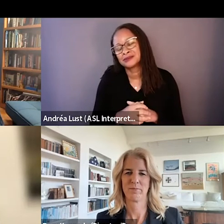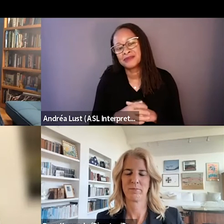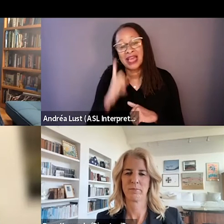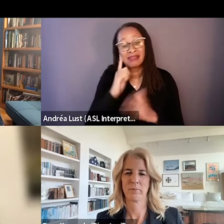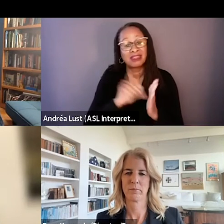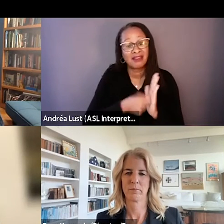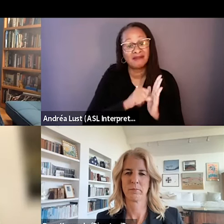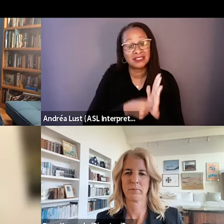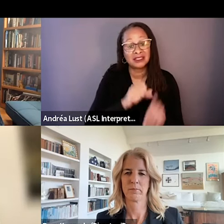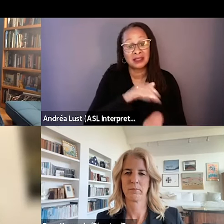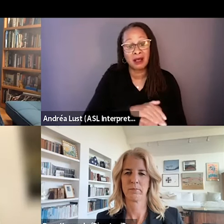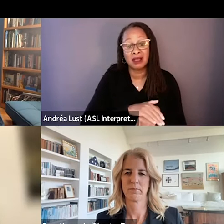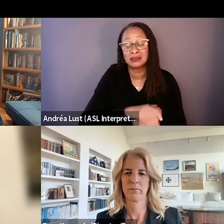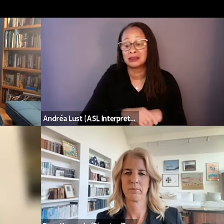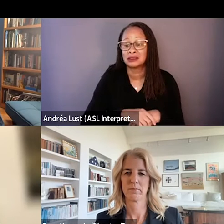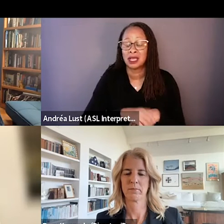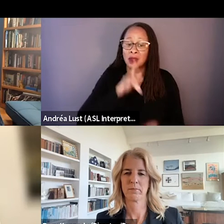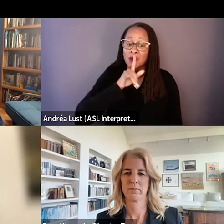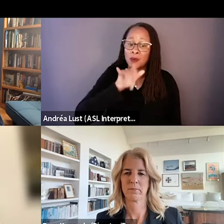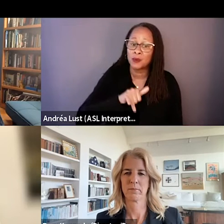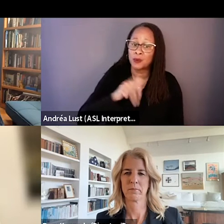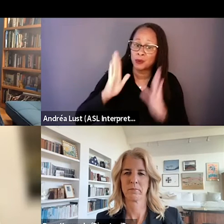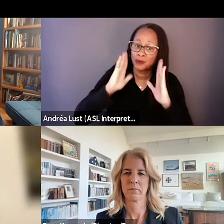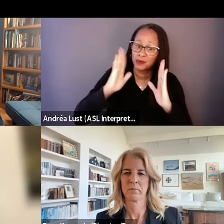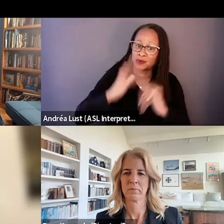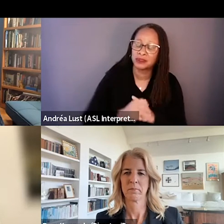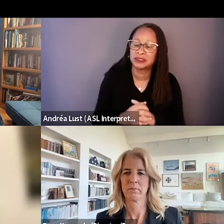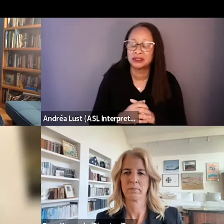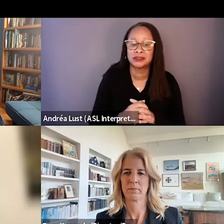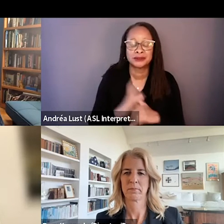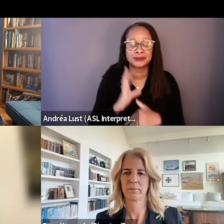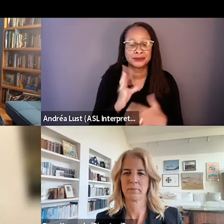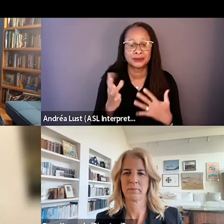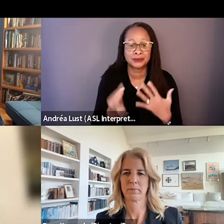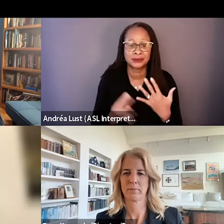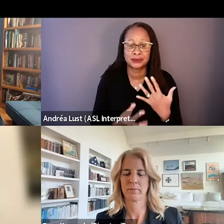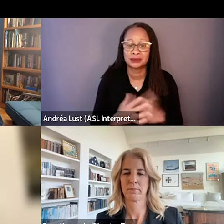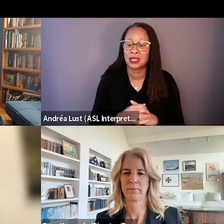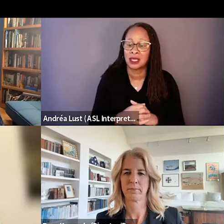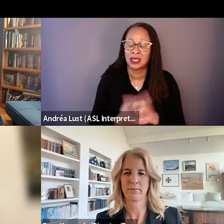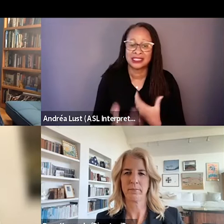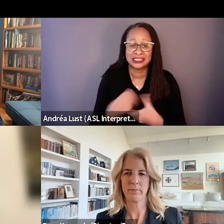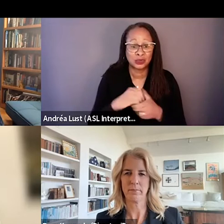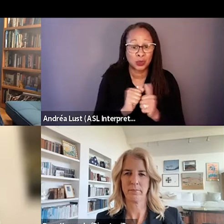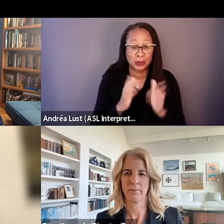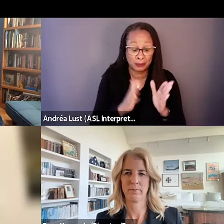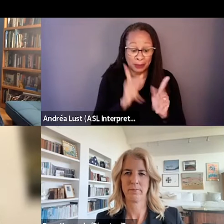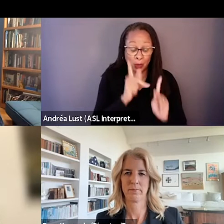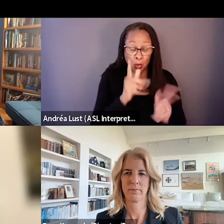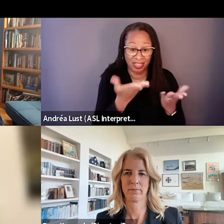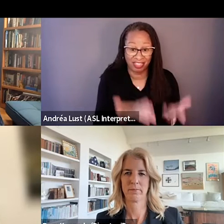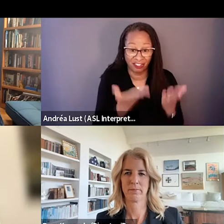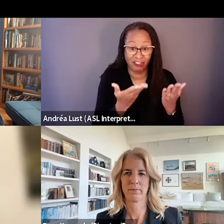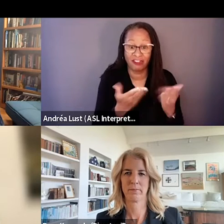emphasis on really focusing, you know, choosing sort of and engaging with subjects who were there and